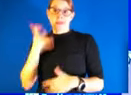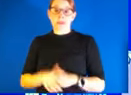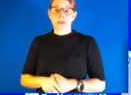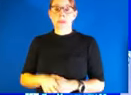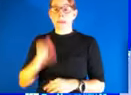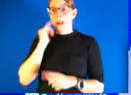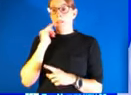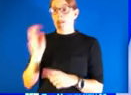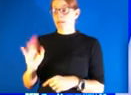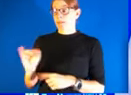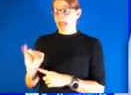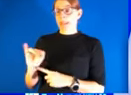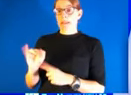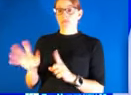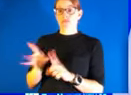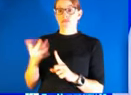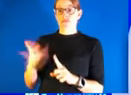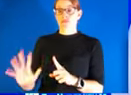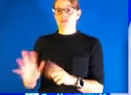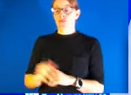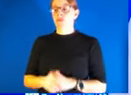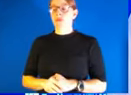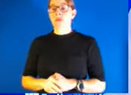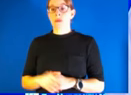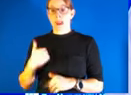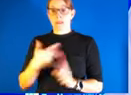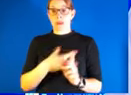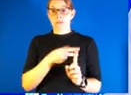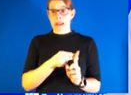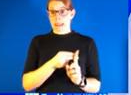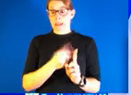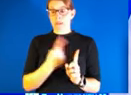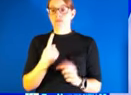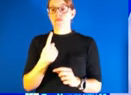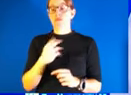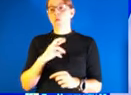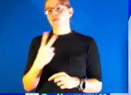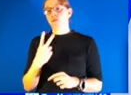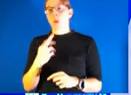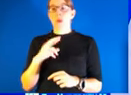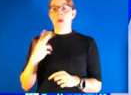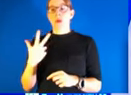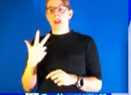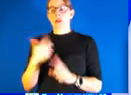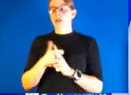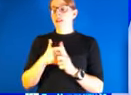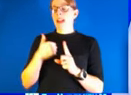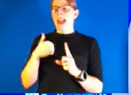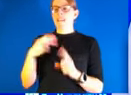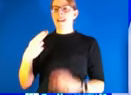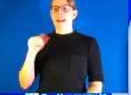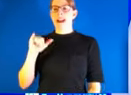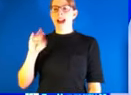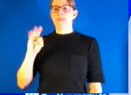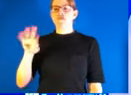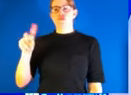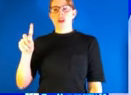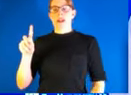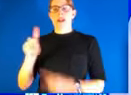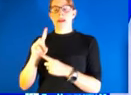infected and you do have that vaccine dose, that you have more of a hybrid and probably the best